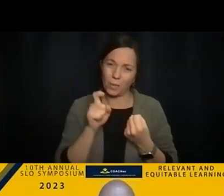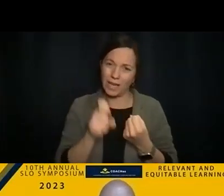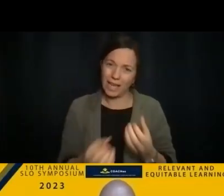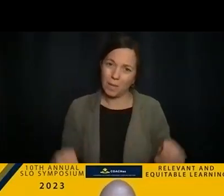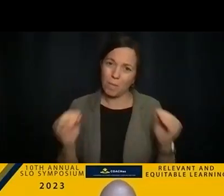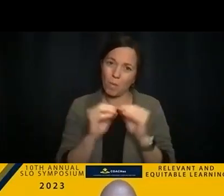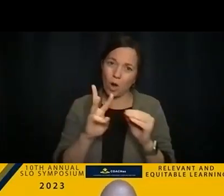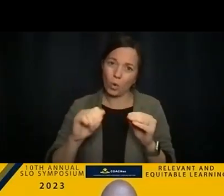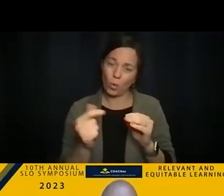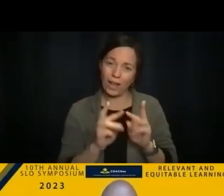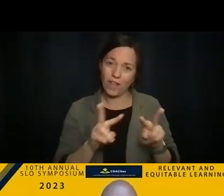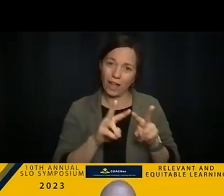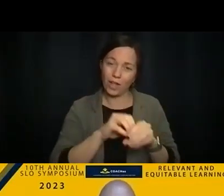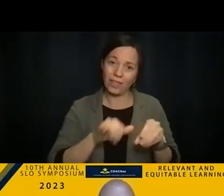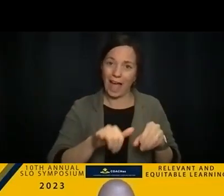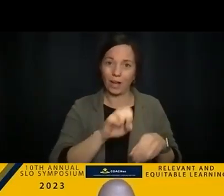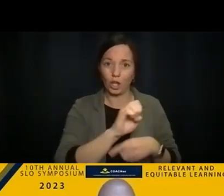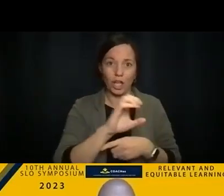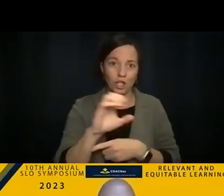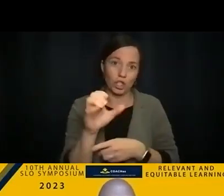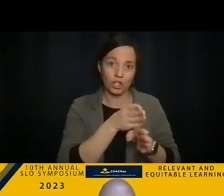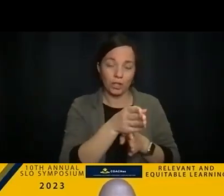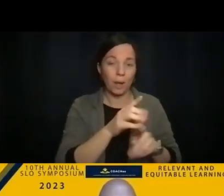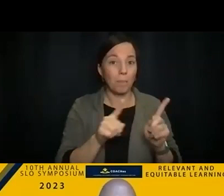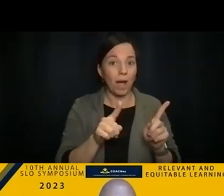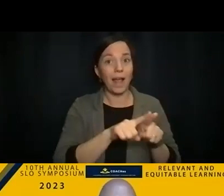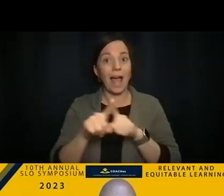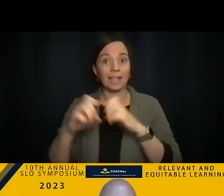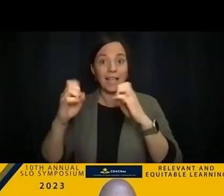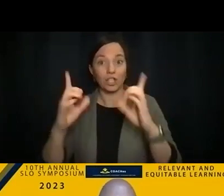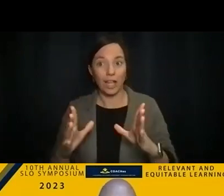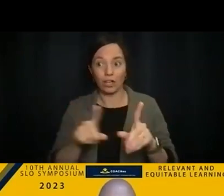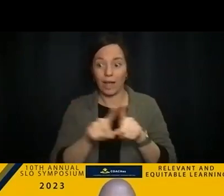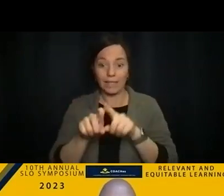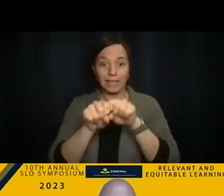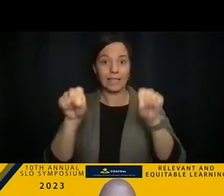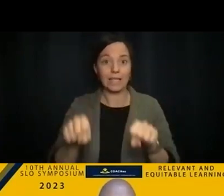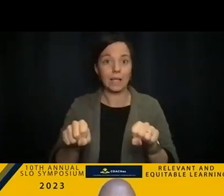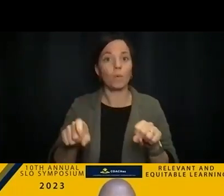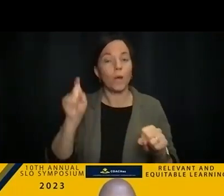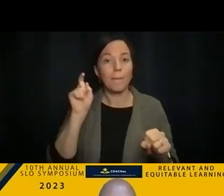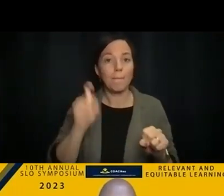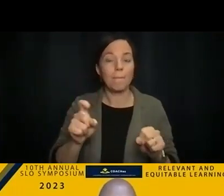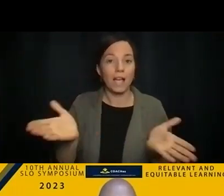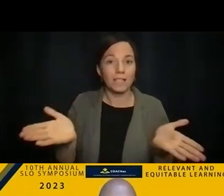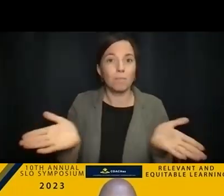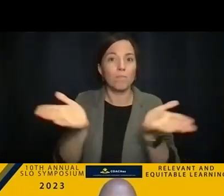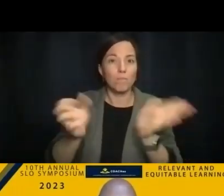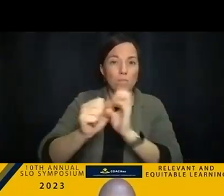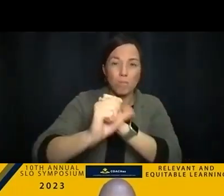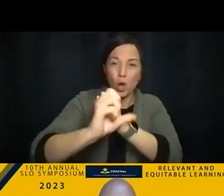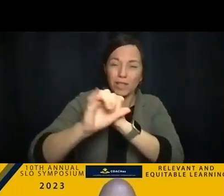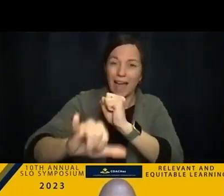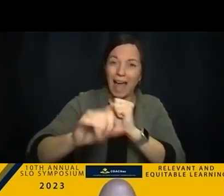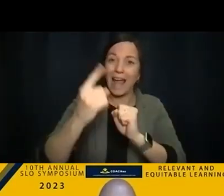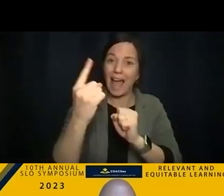in roles like early childhood education. But as educators and as a system, we need to boost that as a sector. We need to be